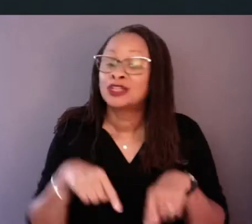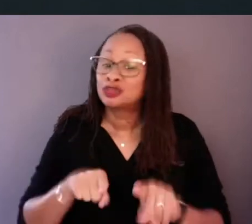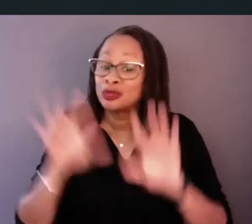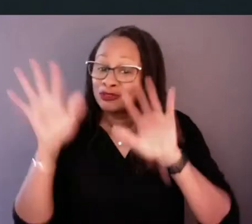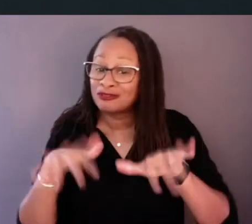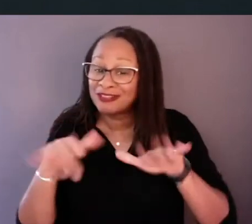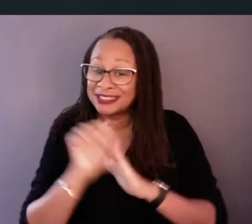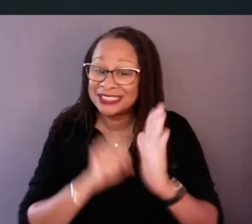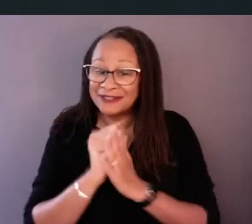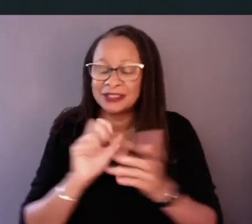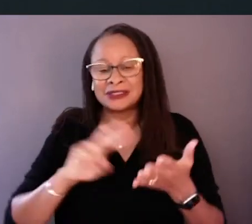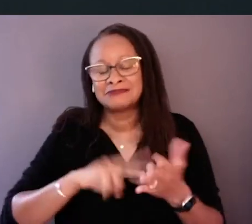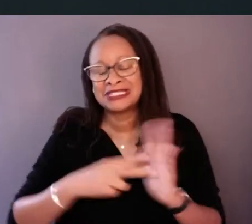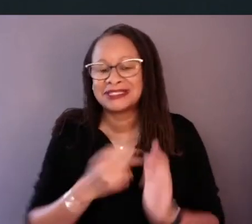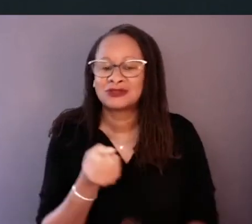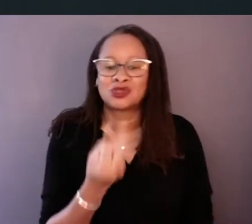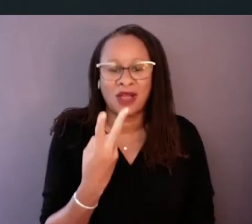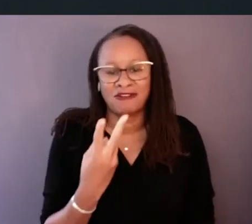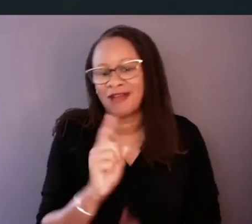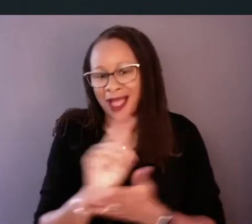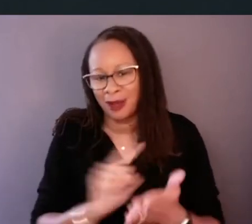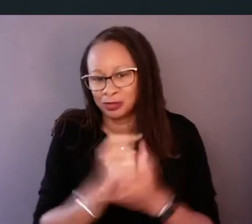but that's near for us.